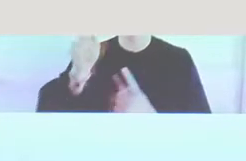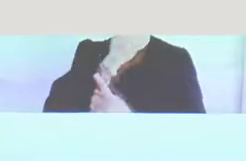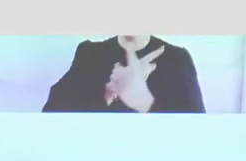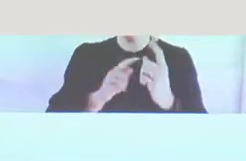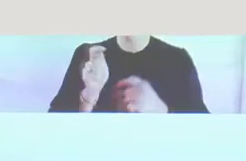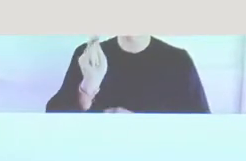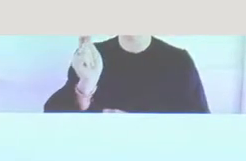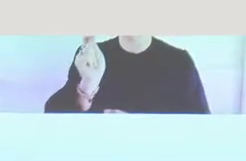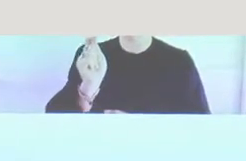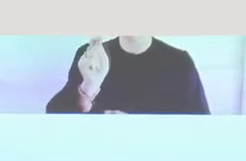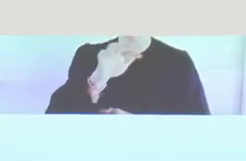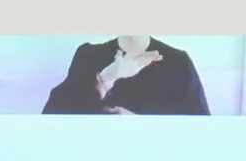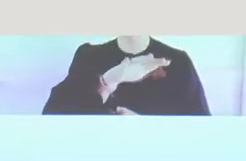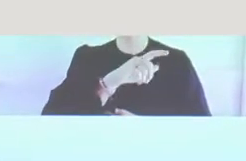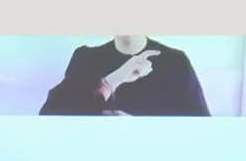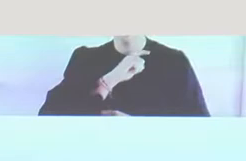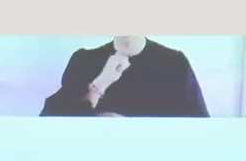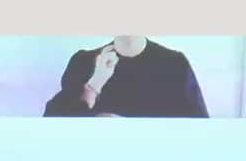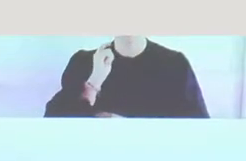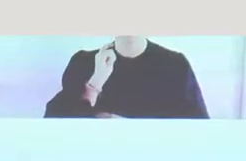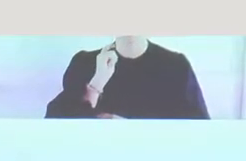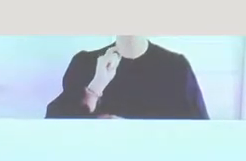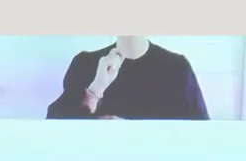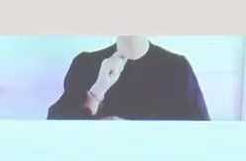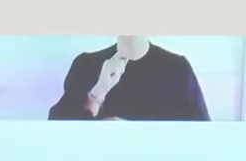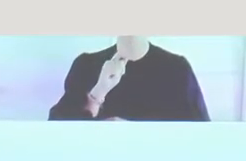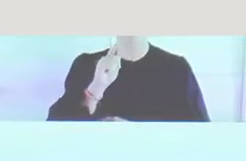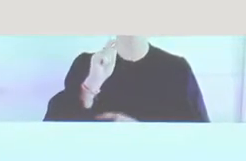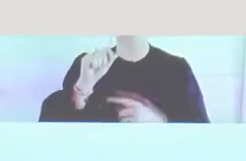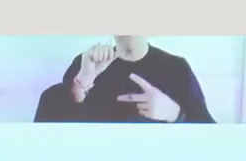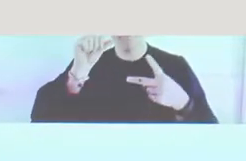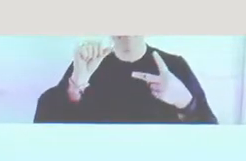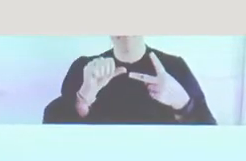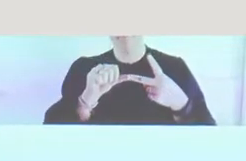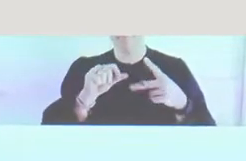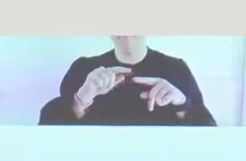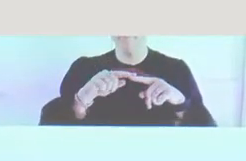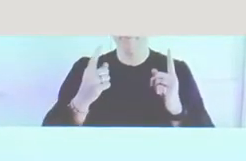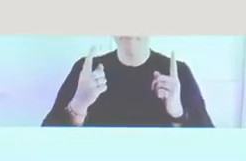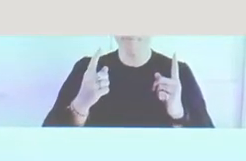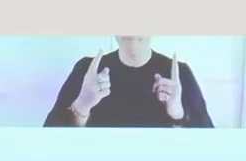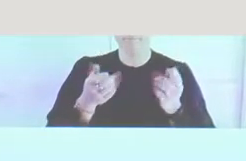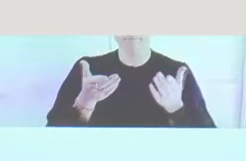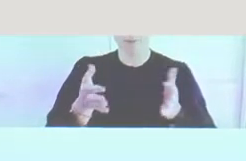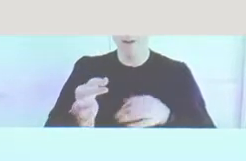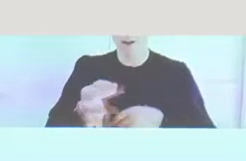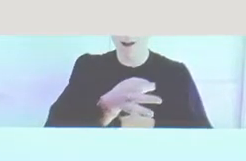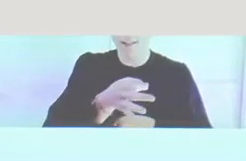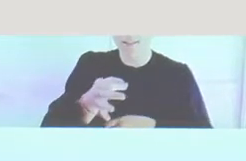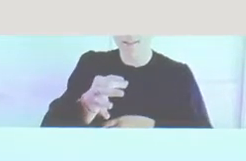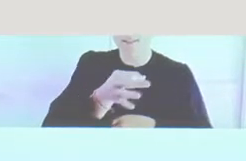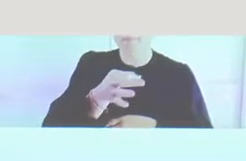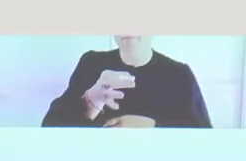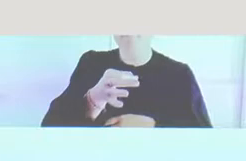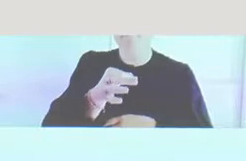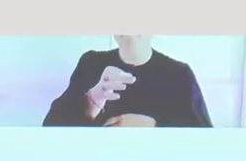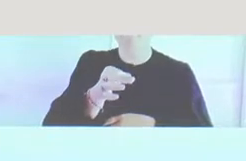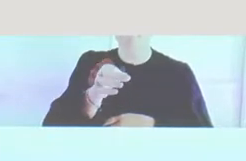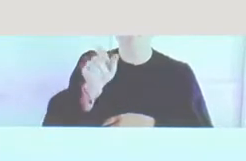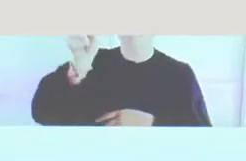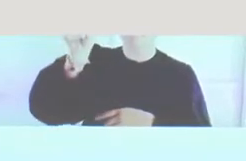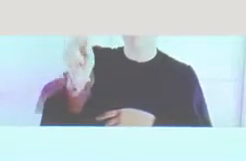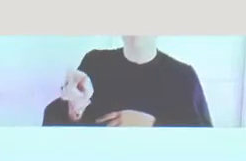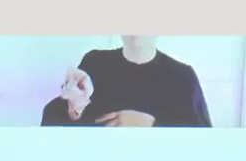Mo vairua followed by an imanituki by the cook Island Presbyterian Church uh